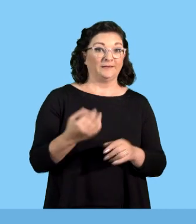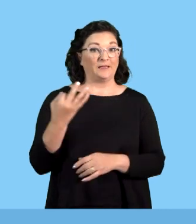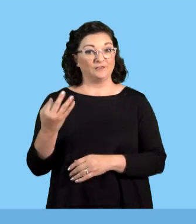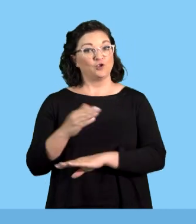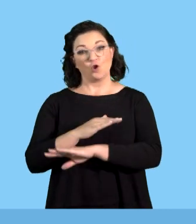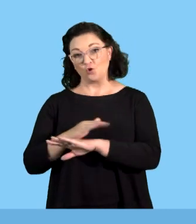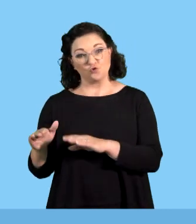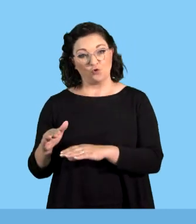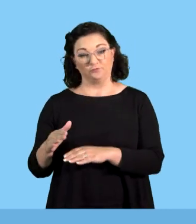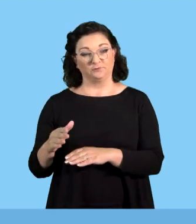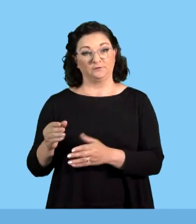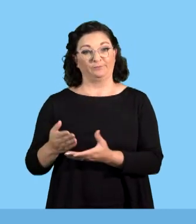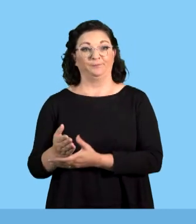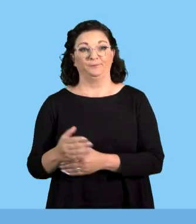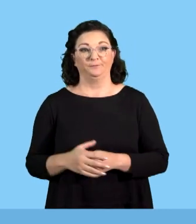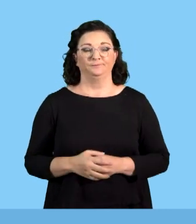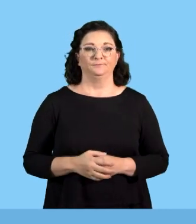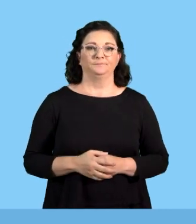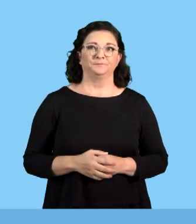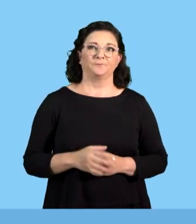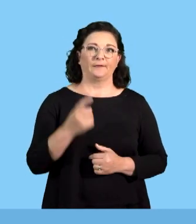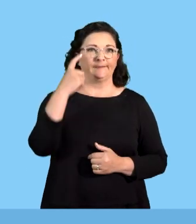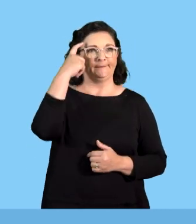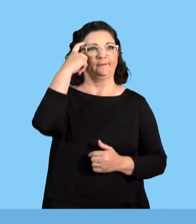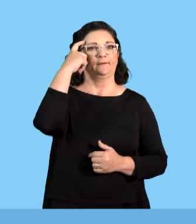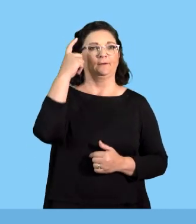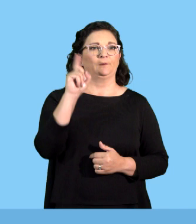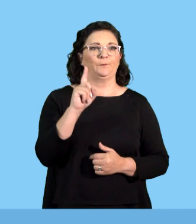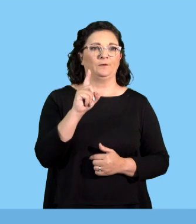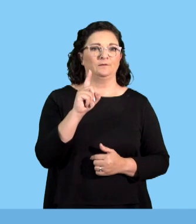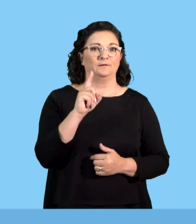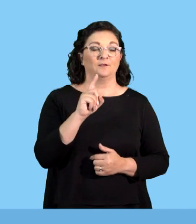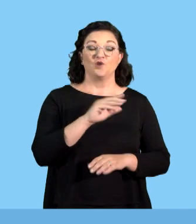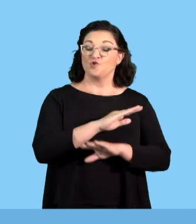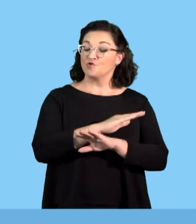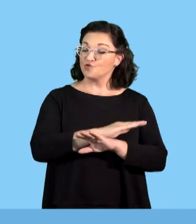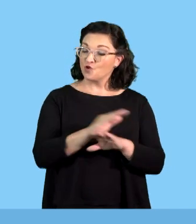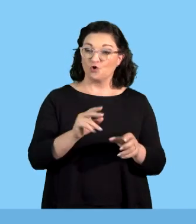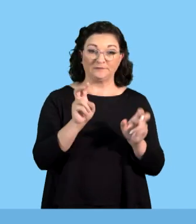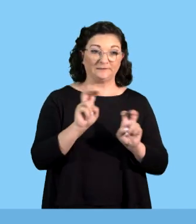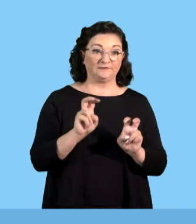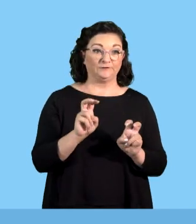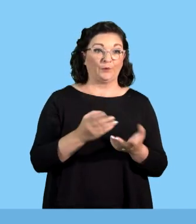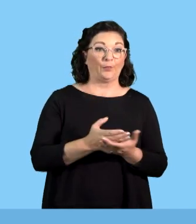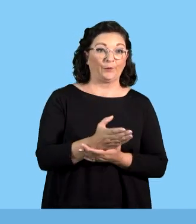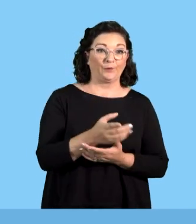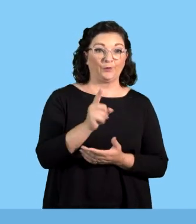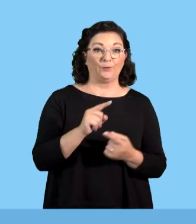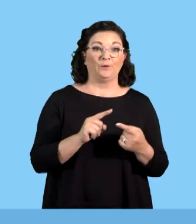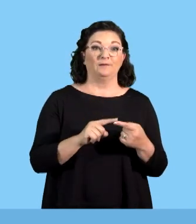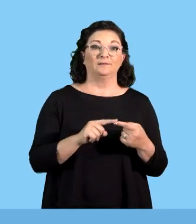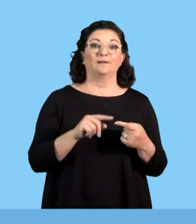electricity. So, from the top of our head, we know that the materials that do not conduct electricity, we know them